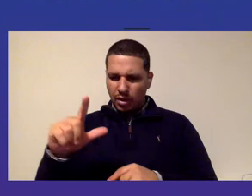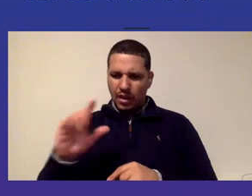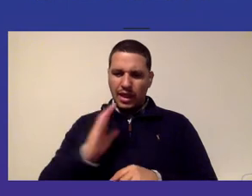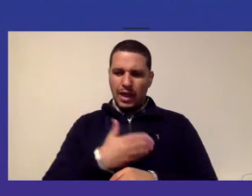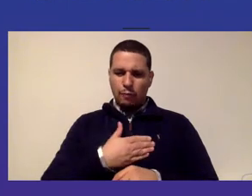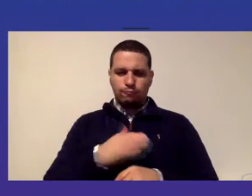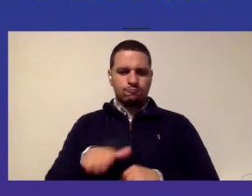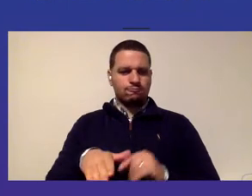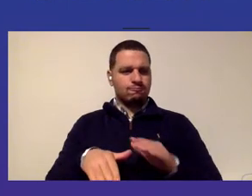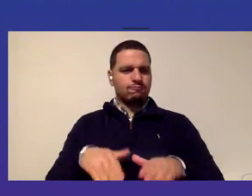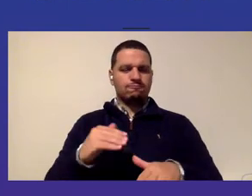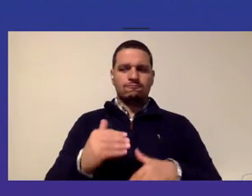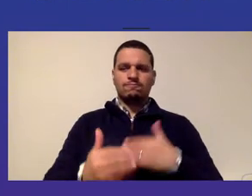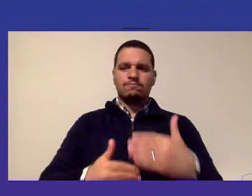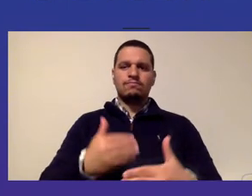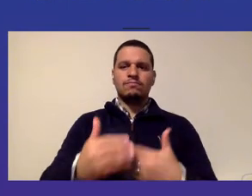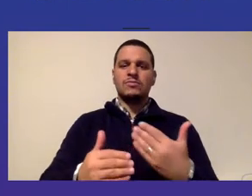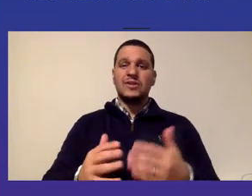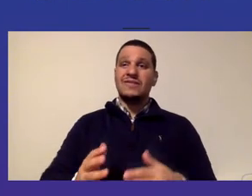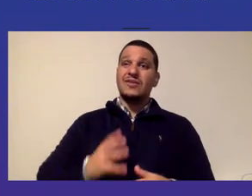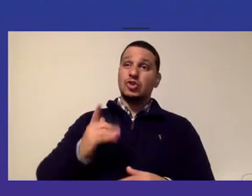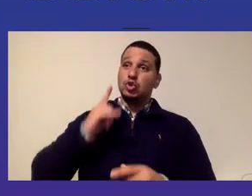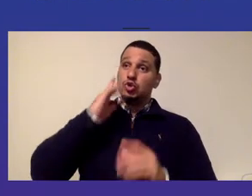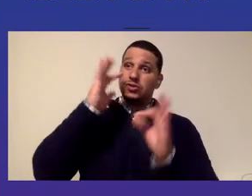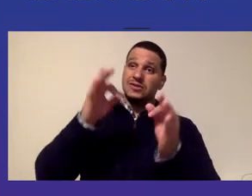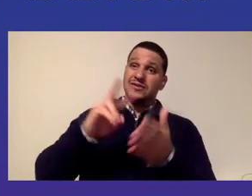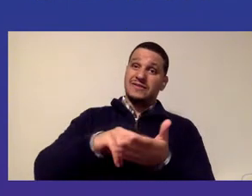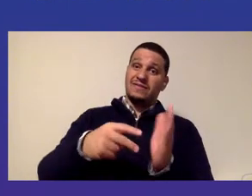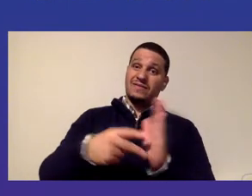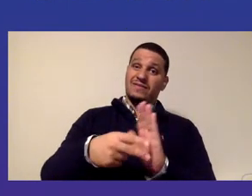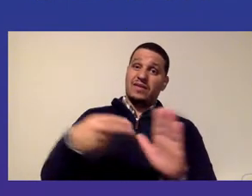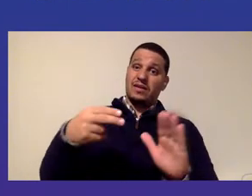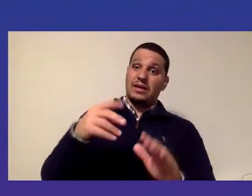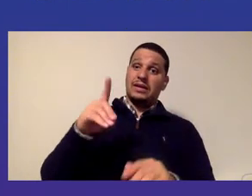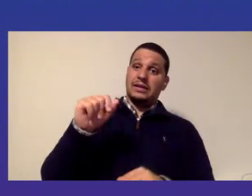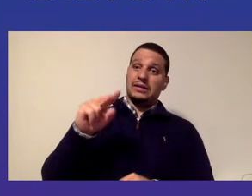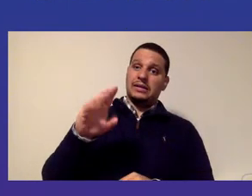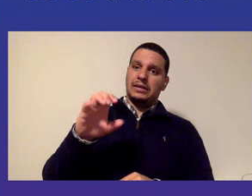that have been officially defined as dance space.